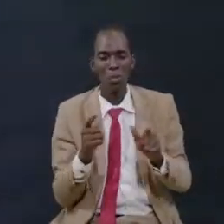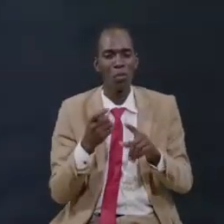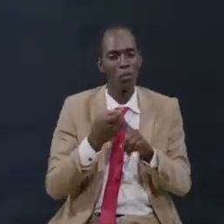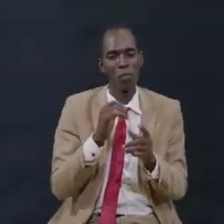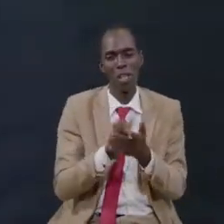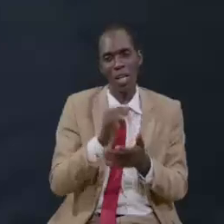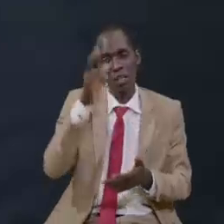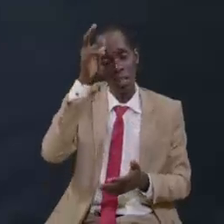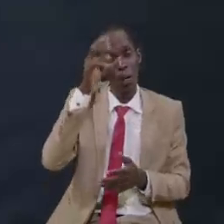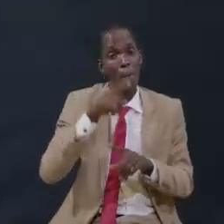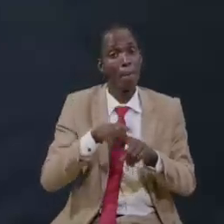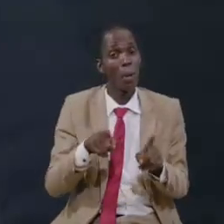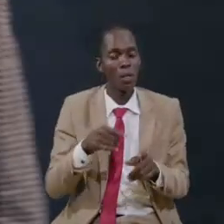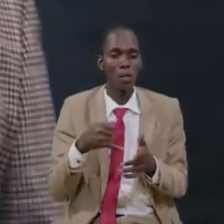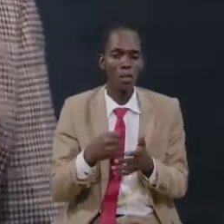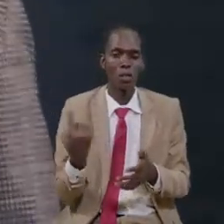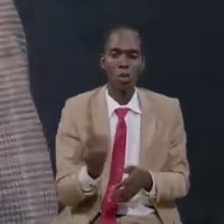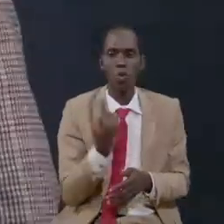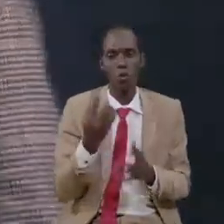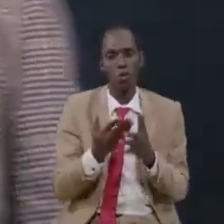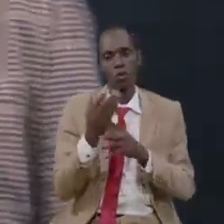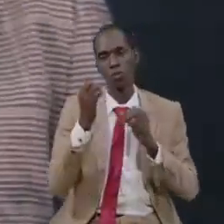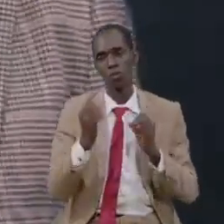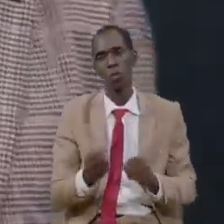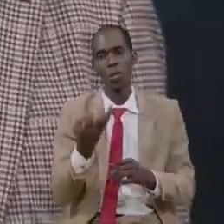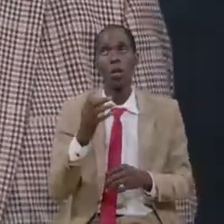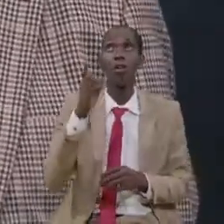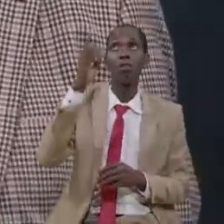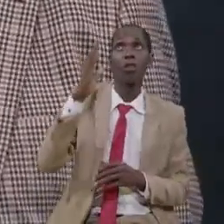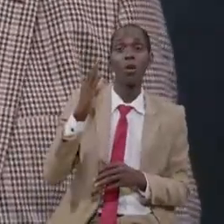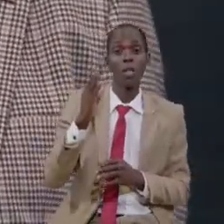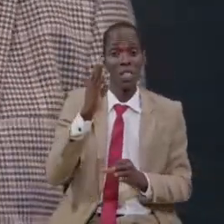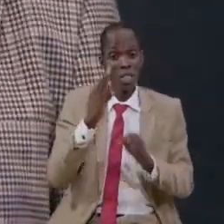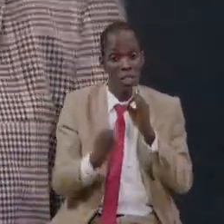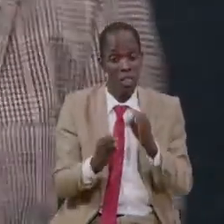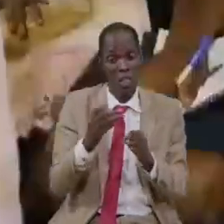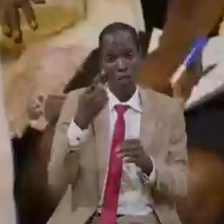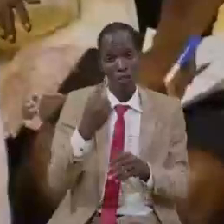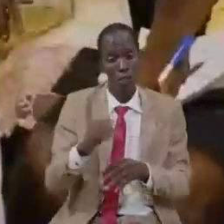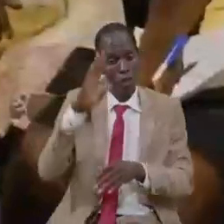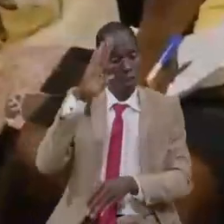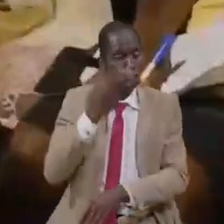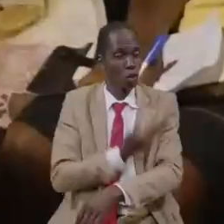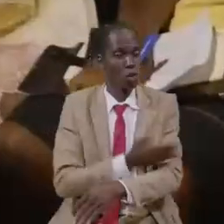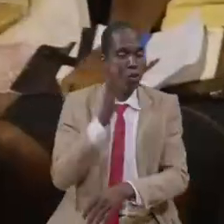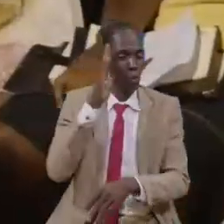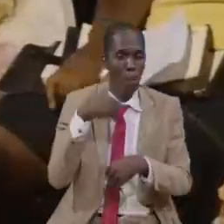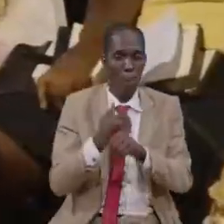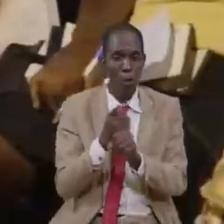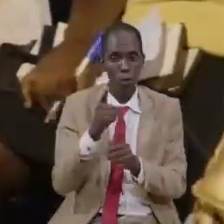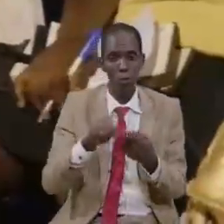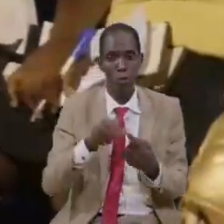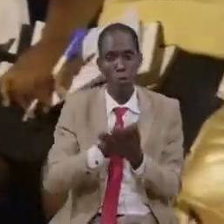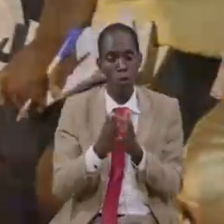that liberates. And if the Son shall set you free, tell me, if the